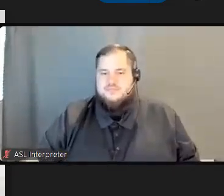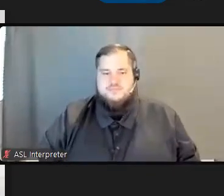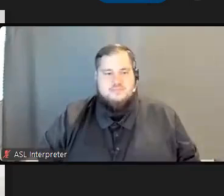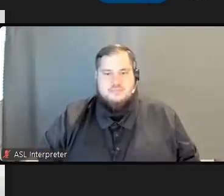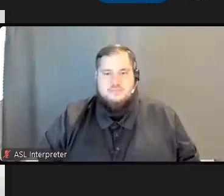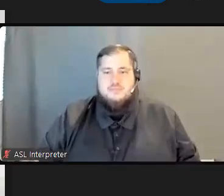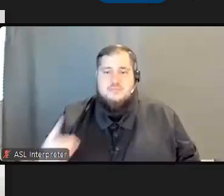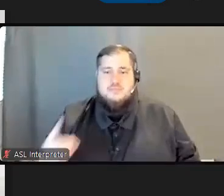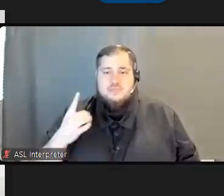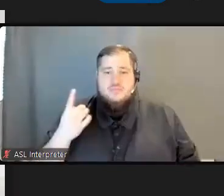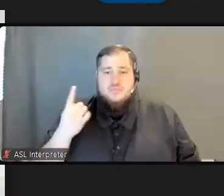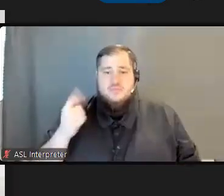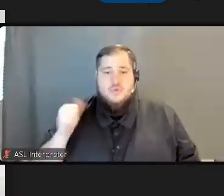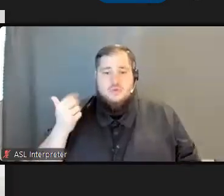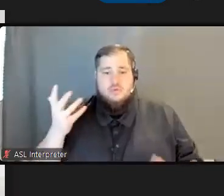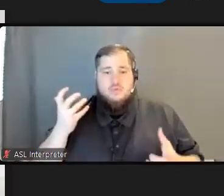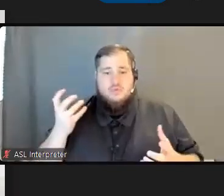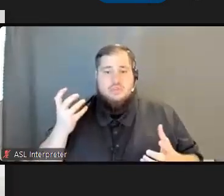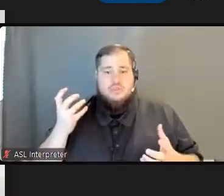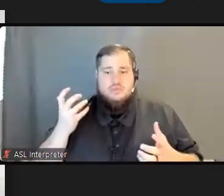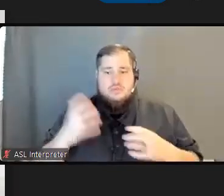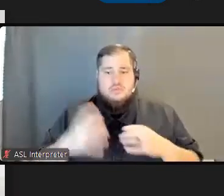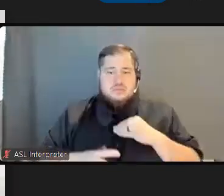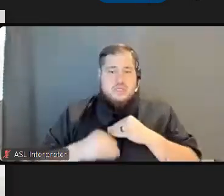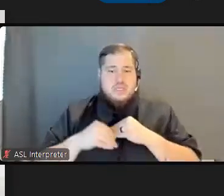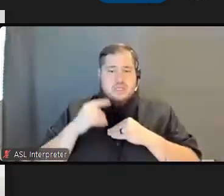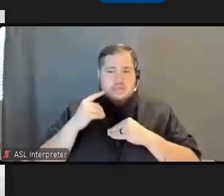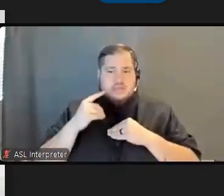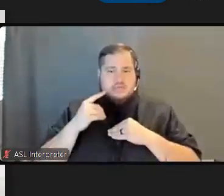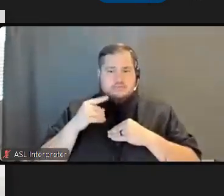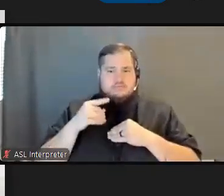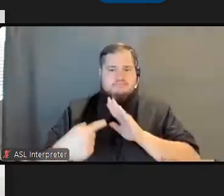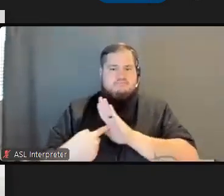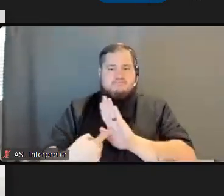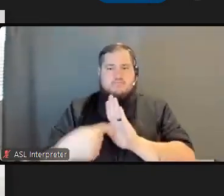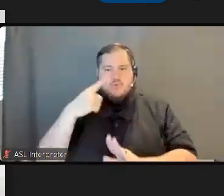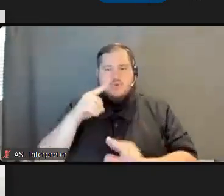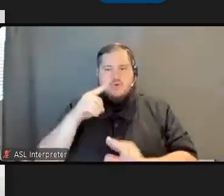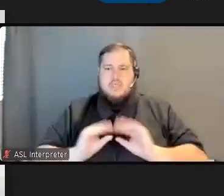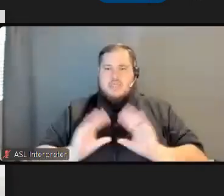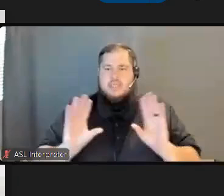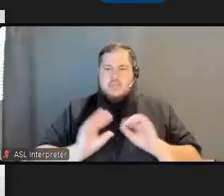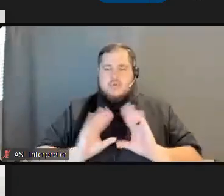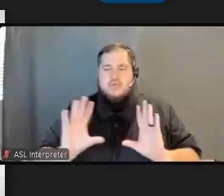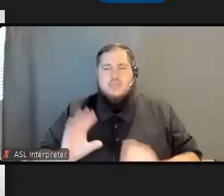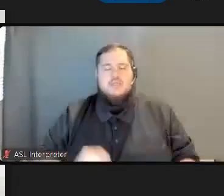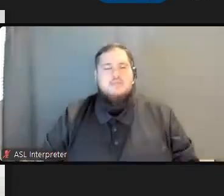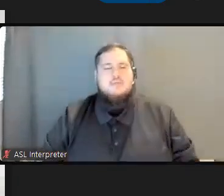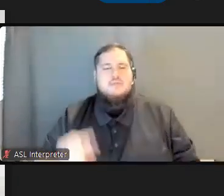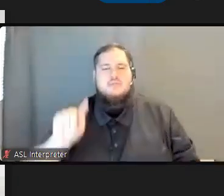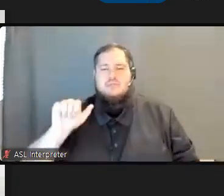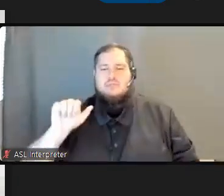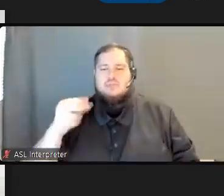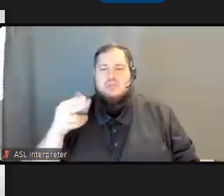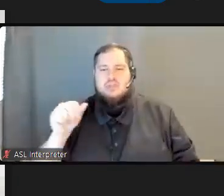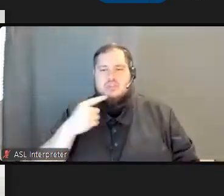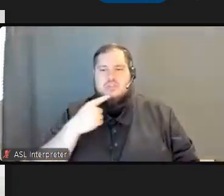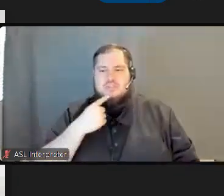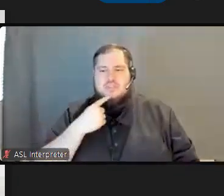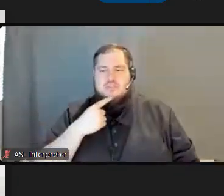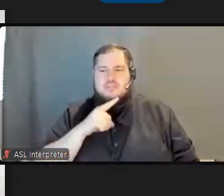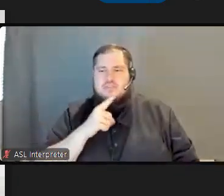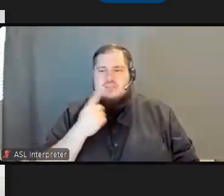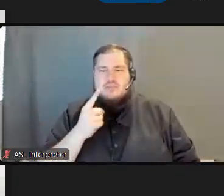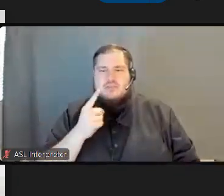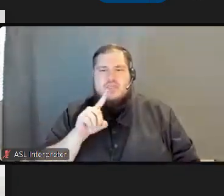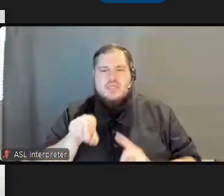Anyone else have any discussion we want to bring forward to the BHA for clarity? There is something in the Q&A about bilingual